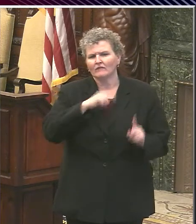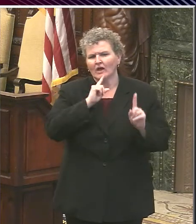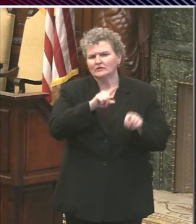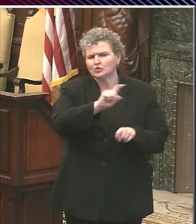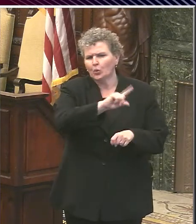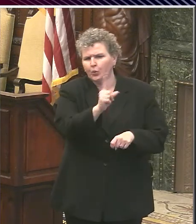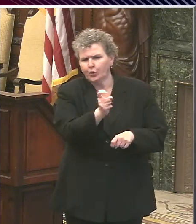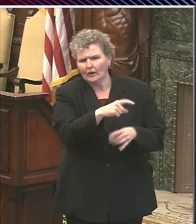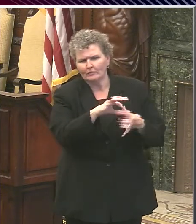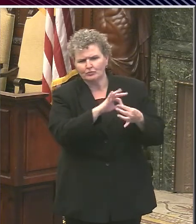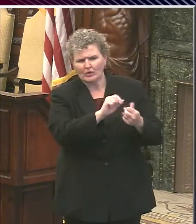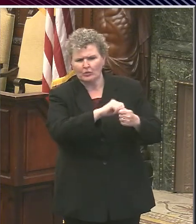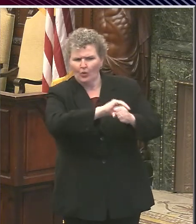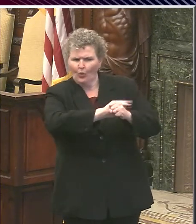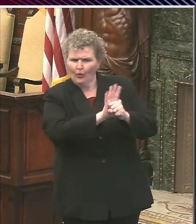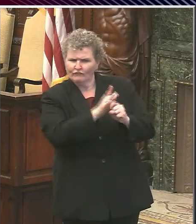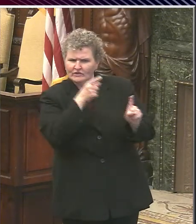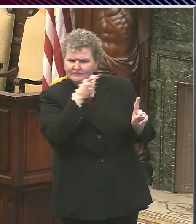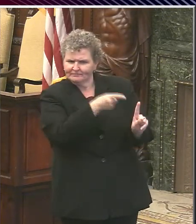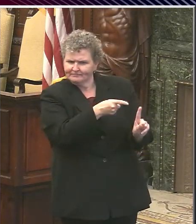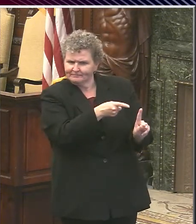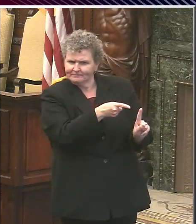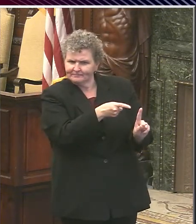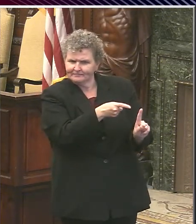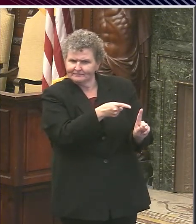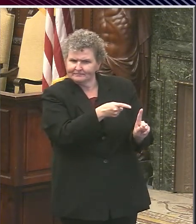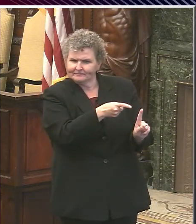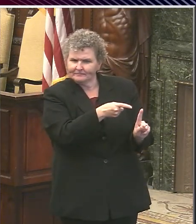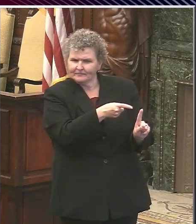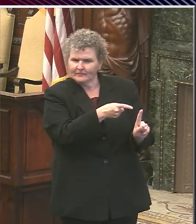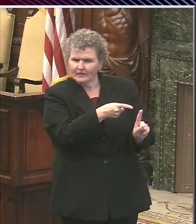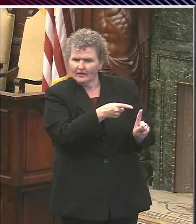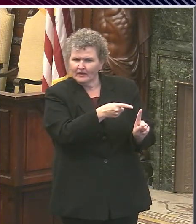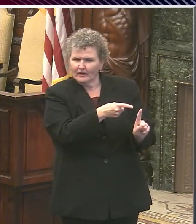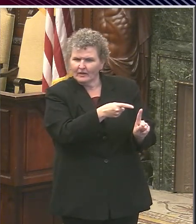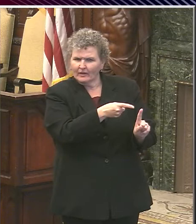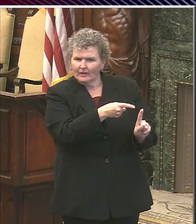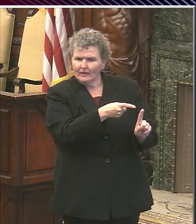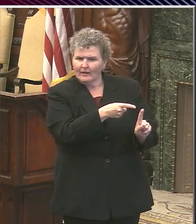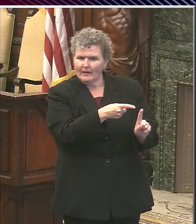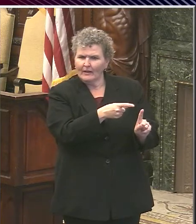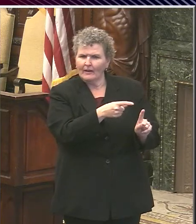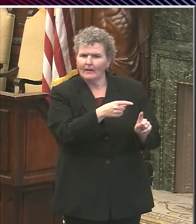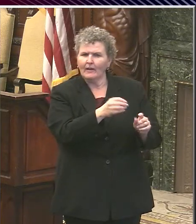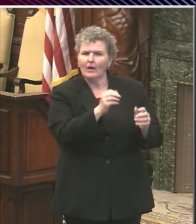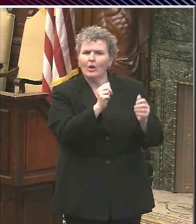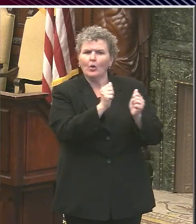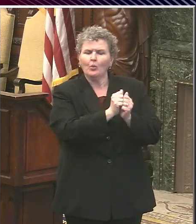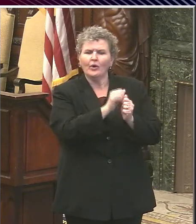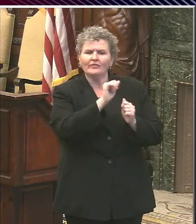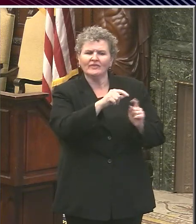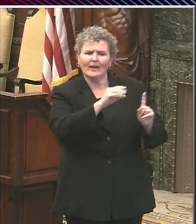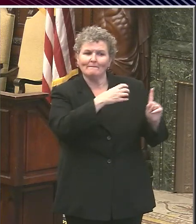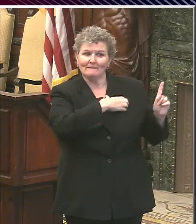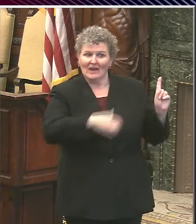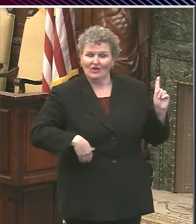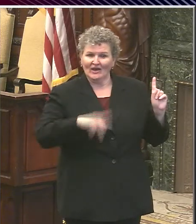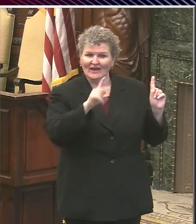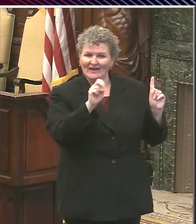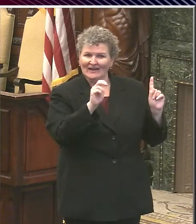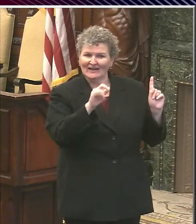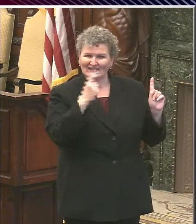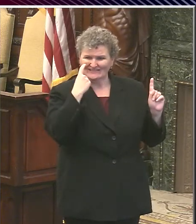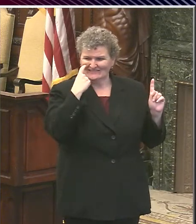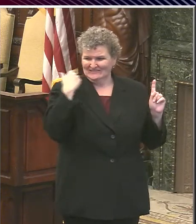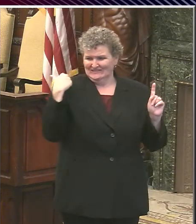COVID related to the murder rate for Mayor Kenney. If I could, I'll do them quickly. Sure. Mayor, over the weekend, the